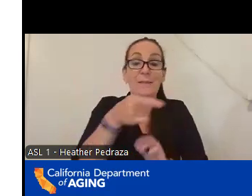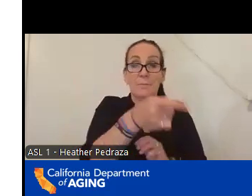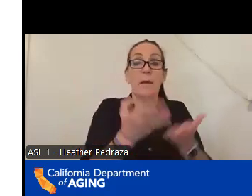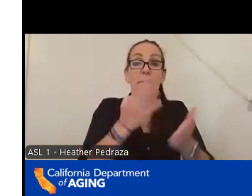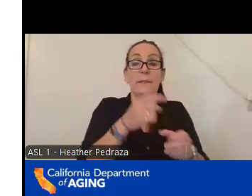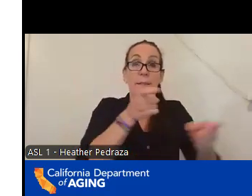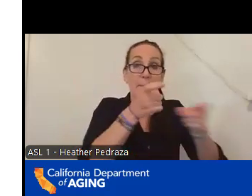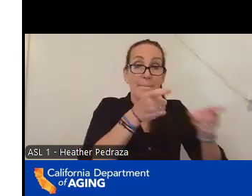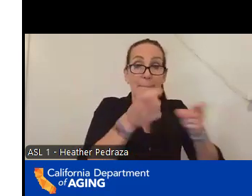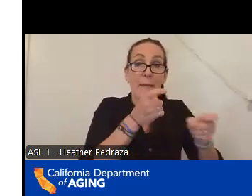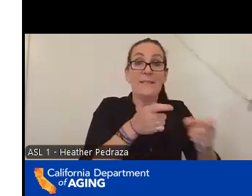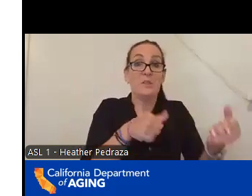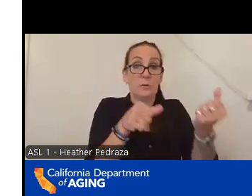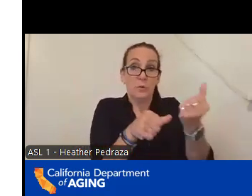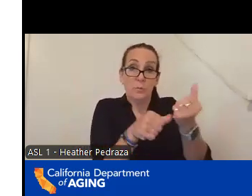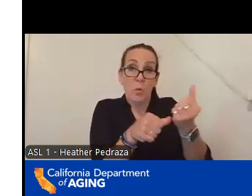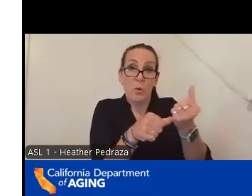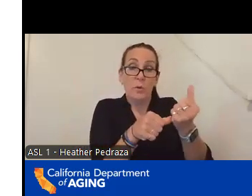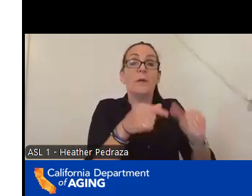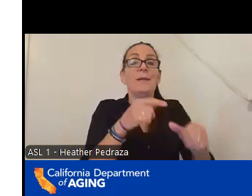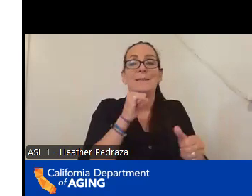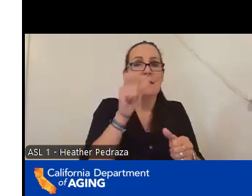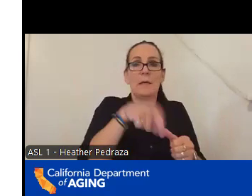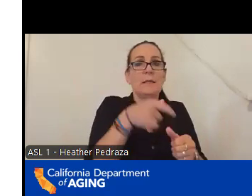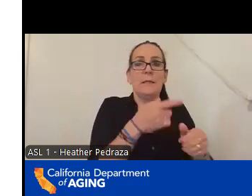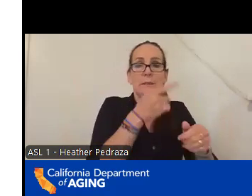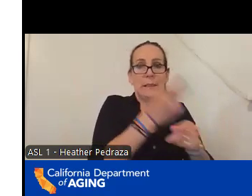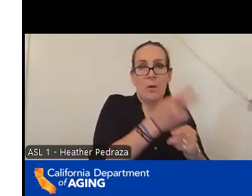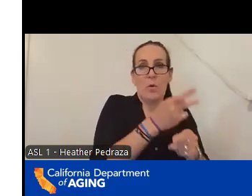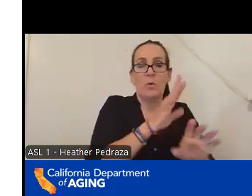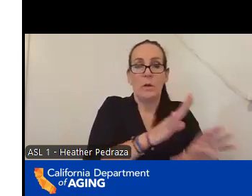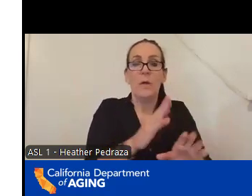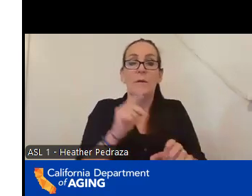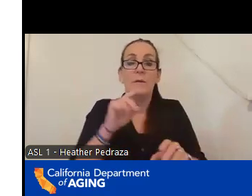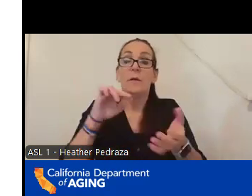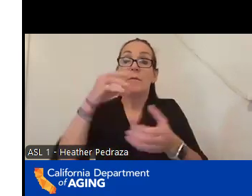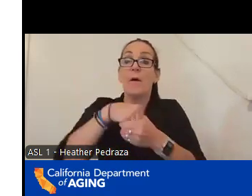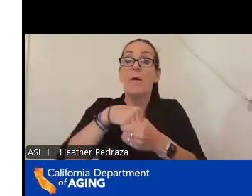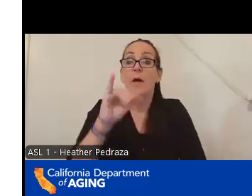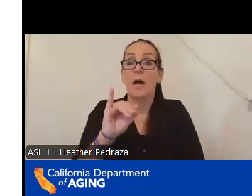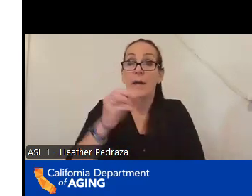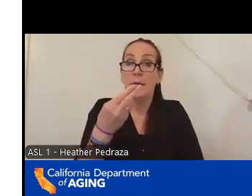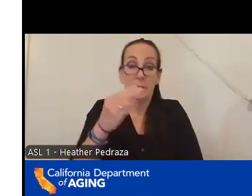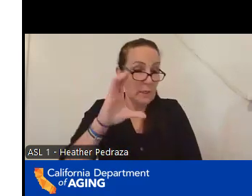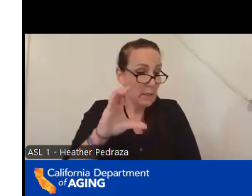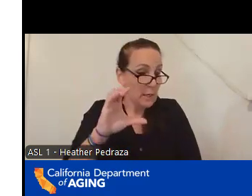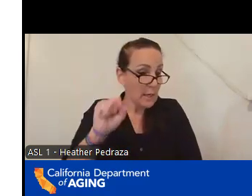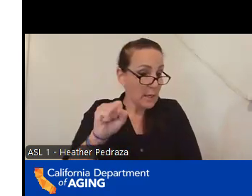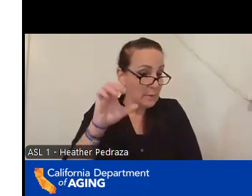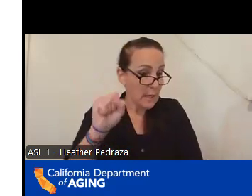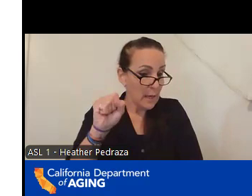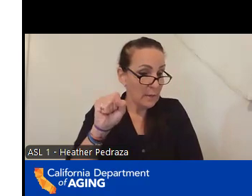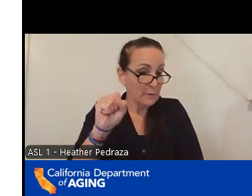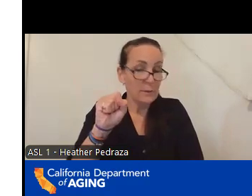not necessarily managed care, and that includes in the IHSS population. And I want to know how long my mother, who's